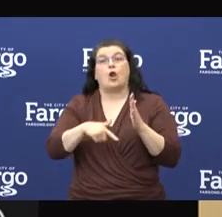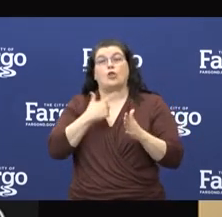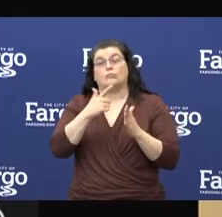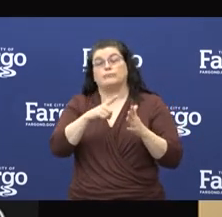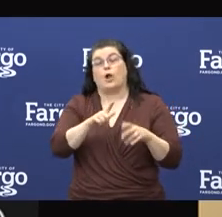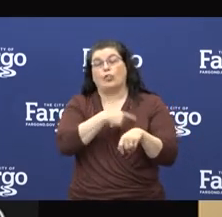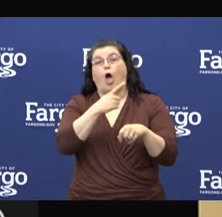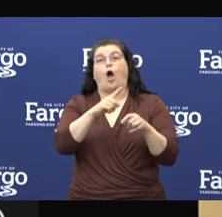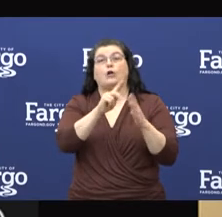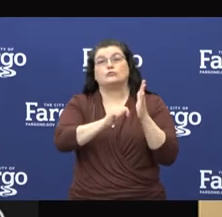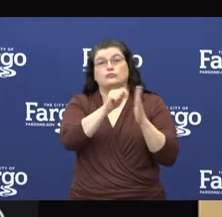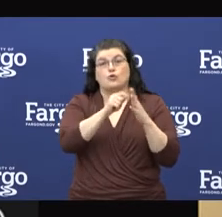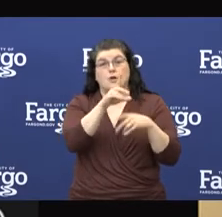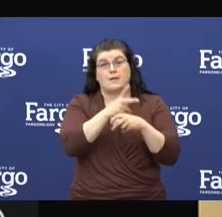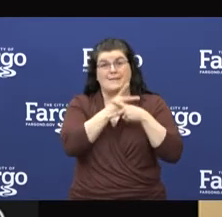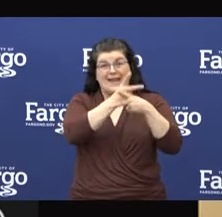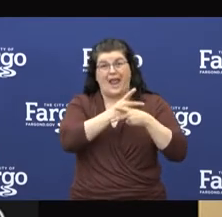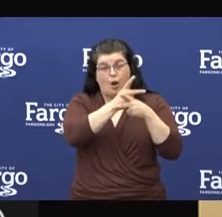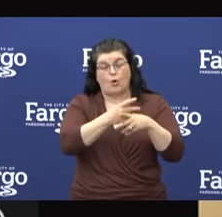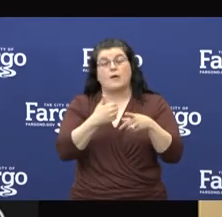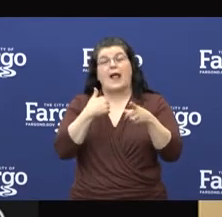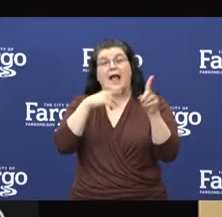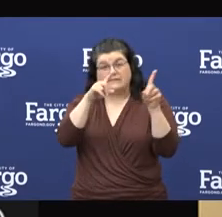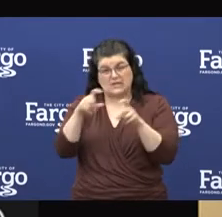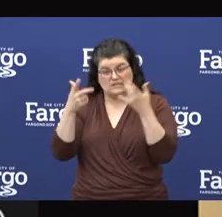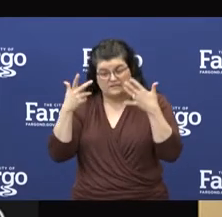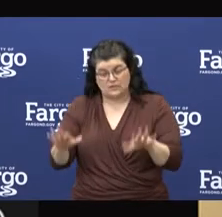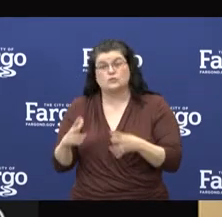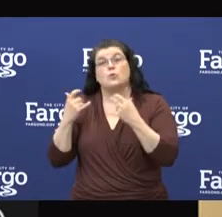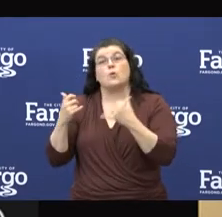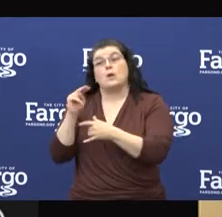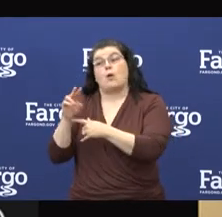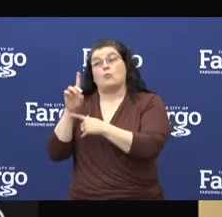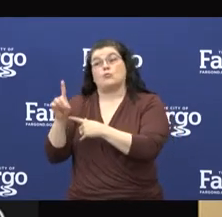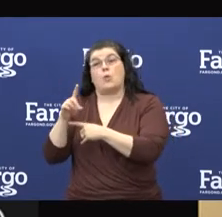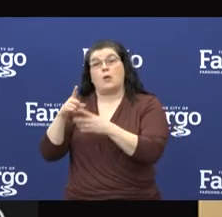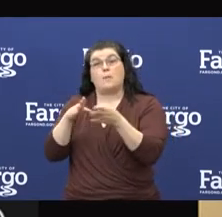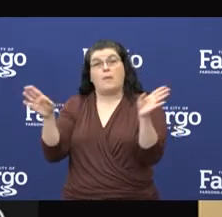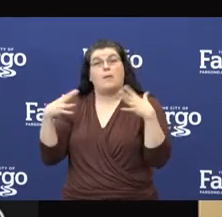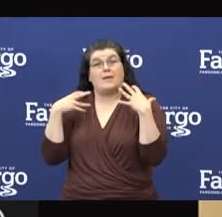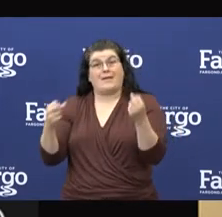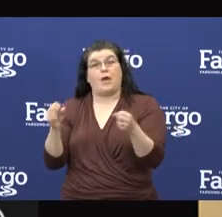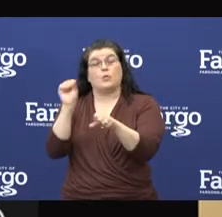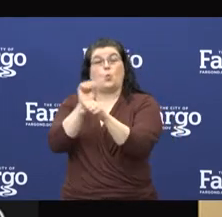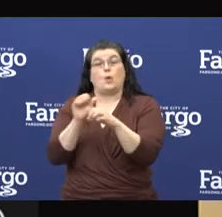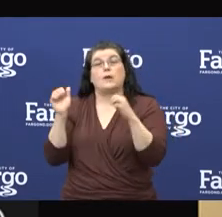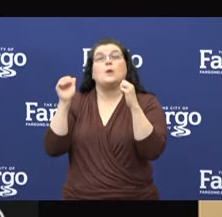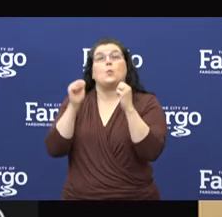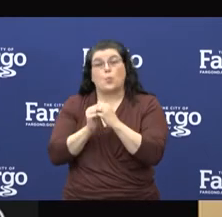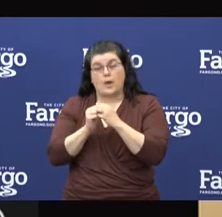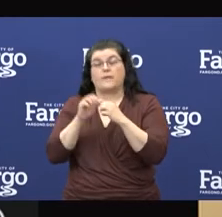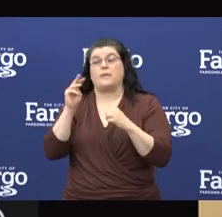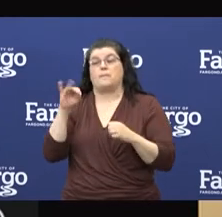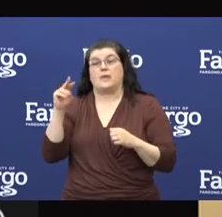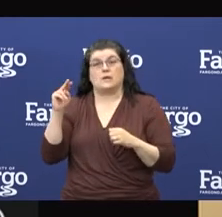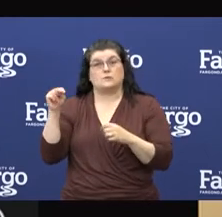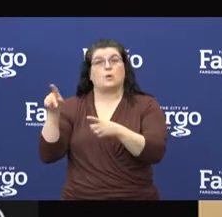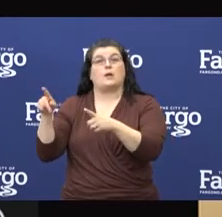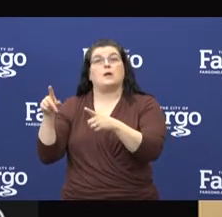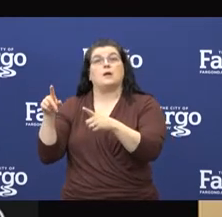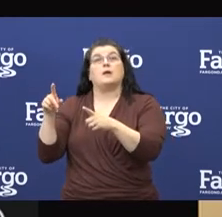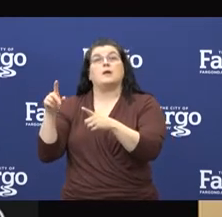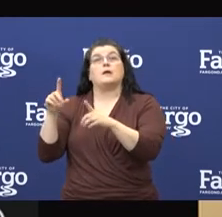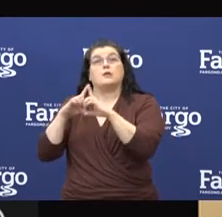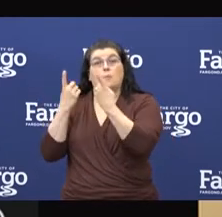public health is now providing case investigation along with the Minnesota Department of Health, and contact tracing is still